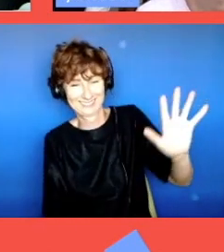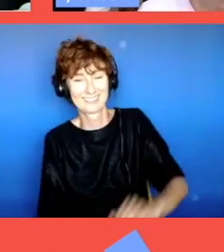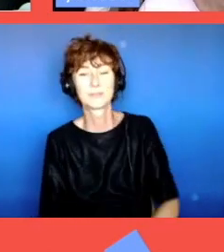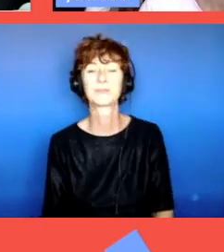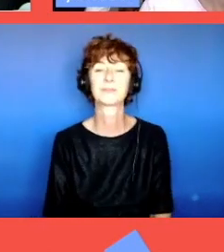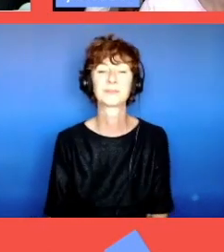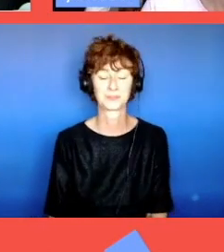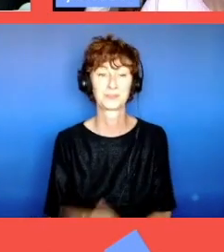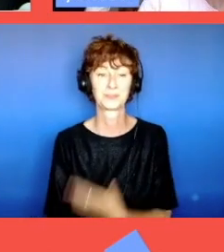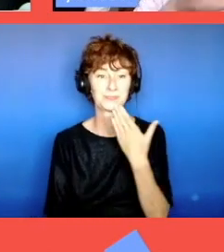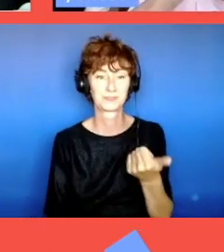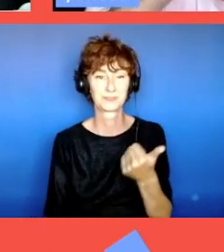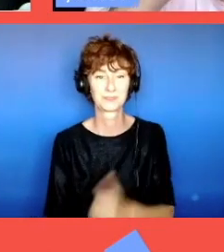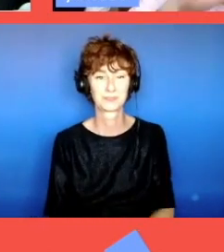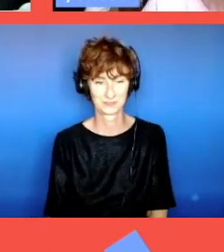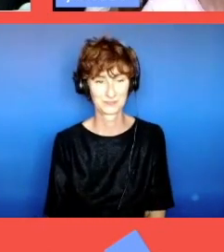Thank you.